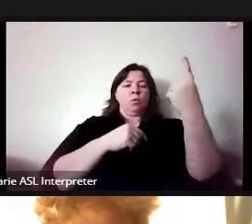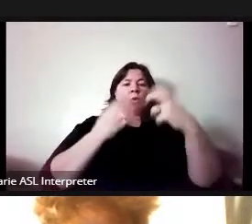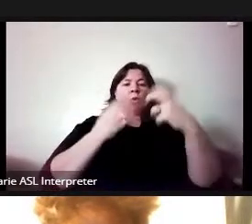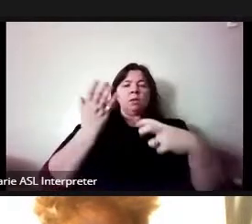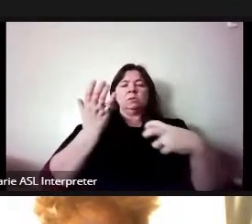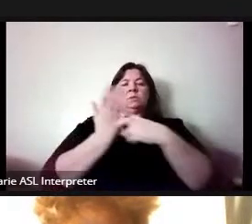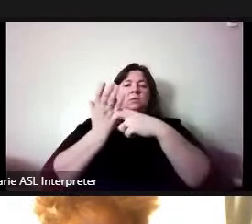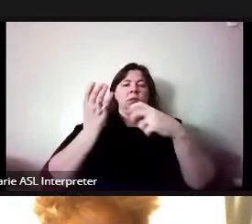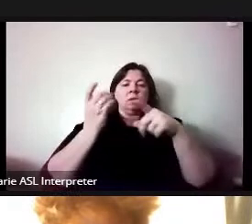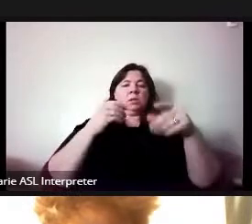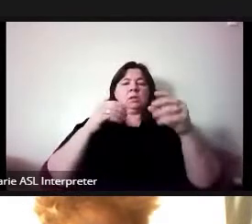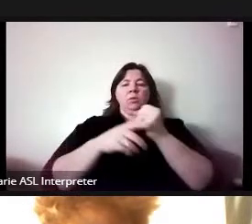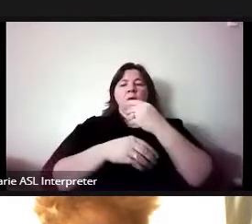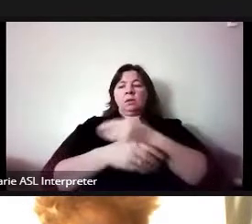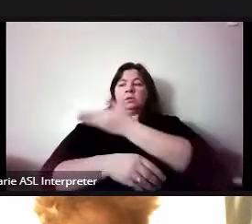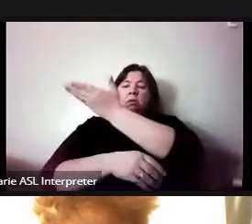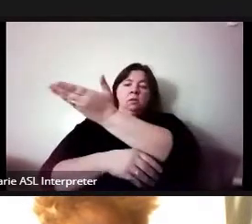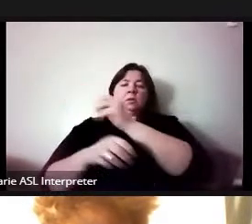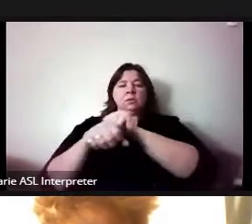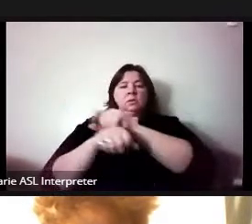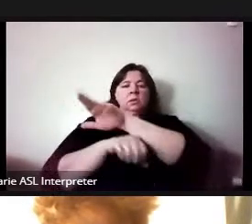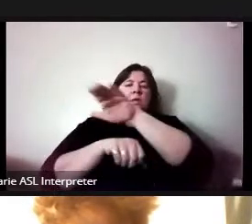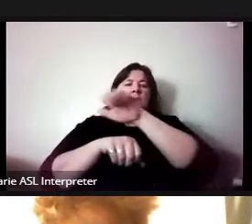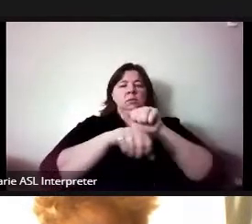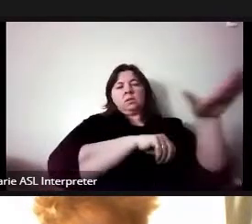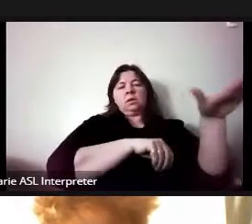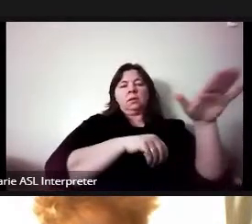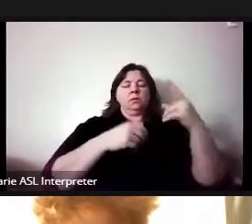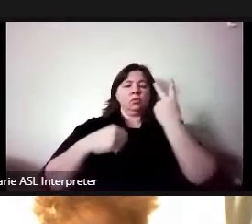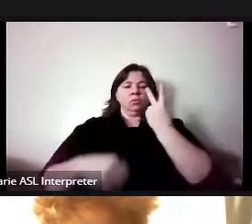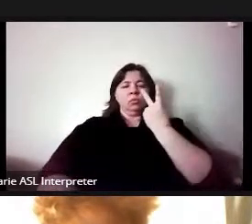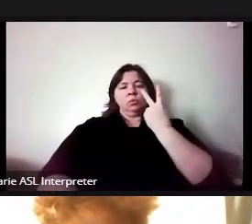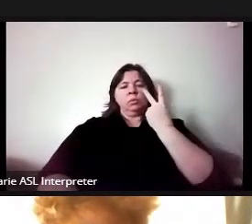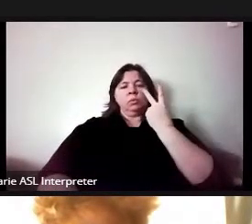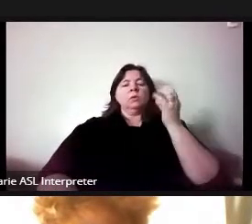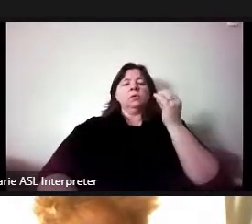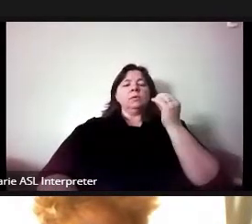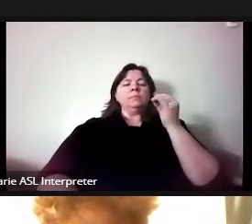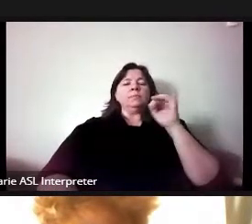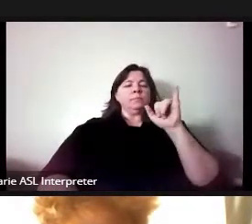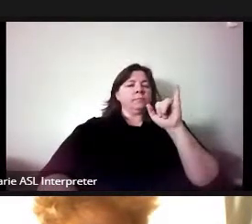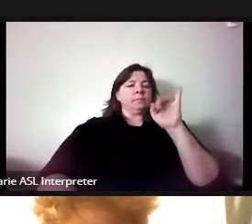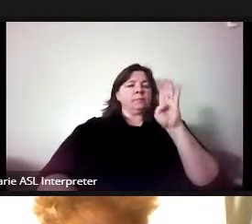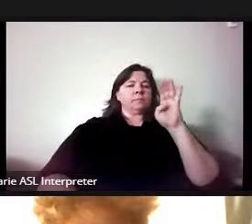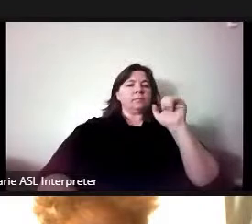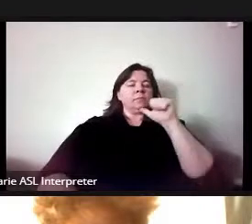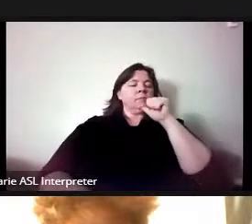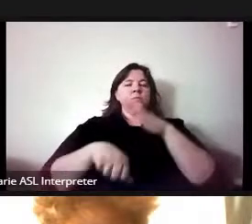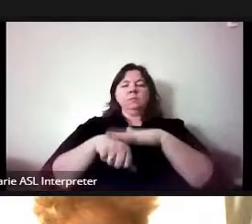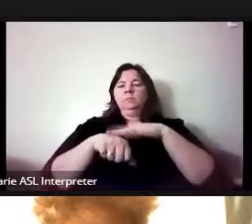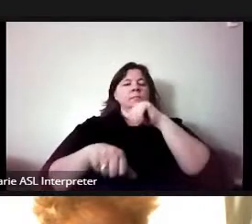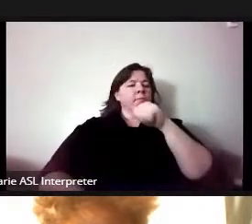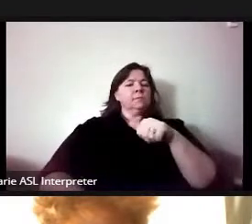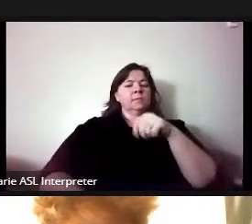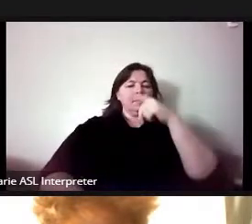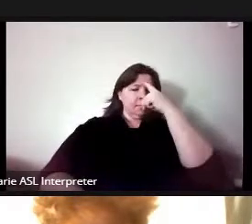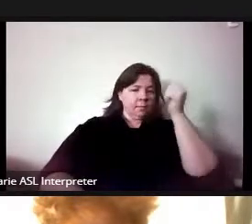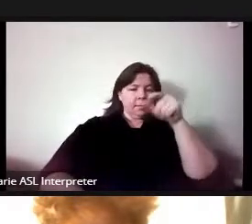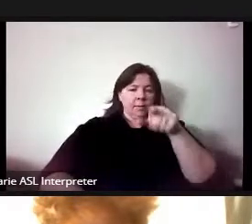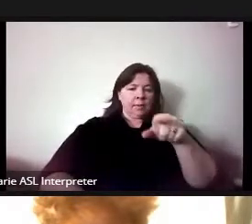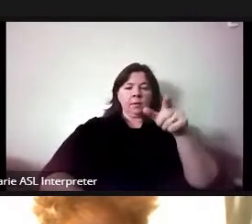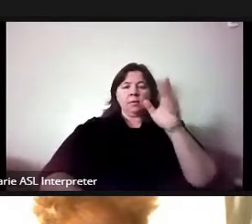you and he has submitted 2 additional support tickets. So Ibn, that's not advisable, because you would